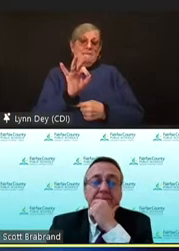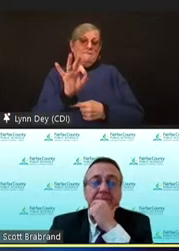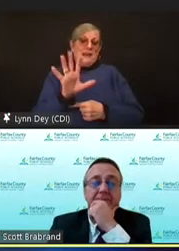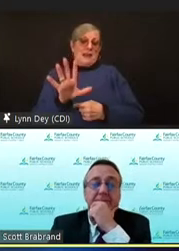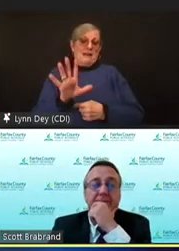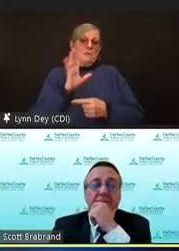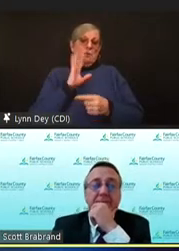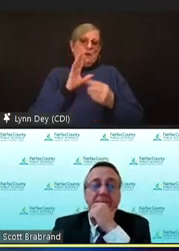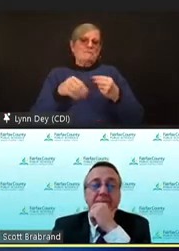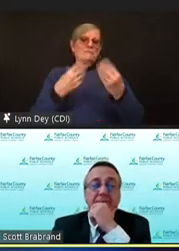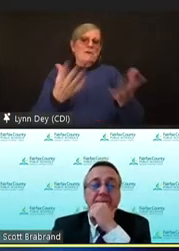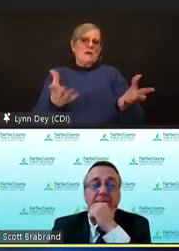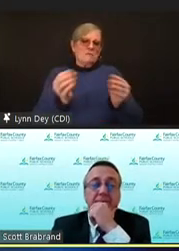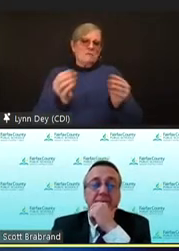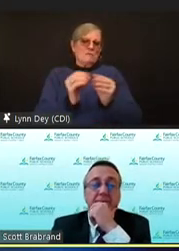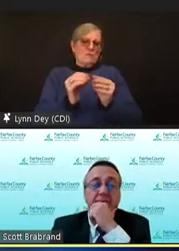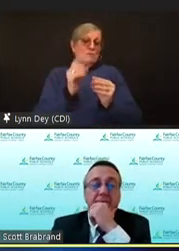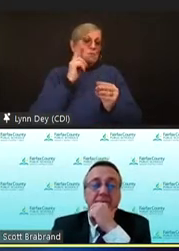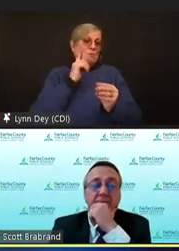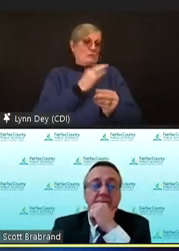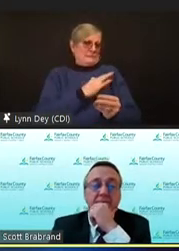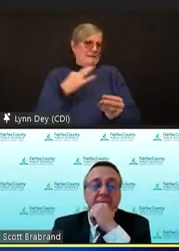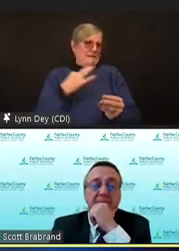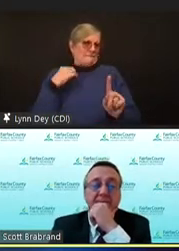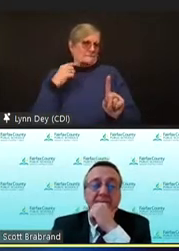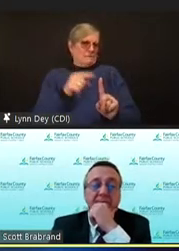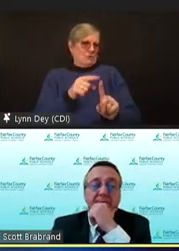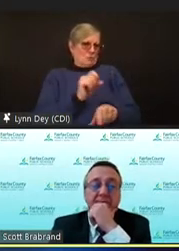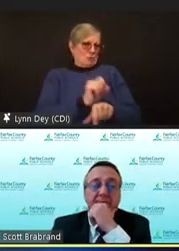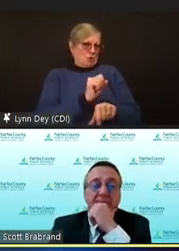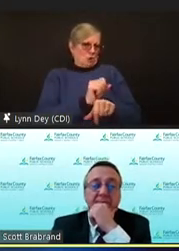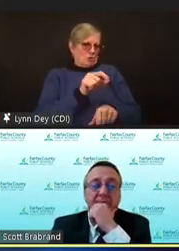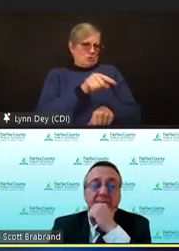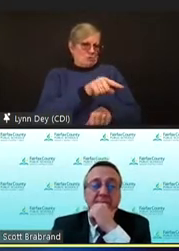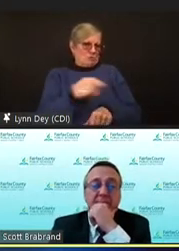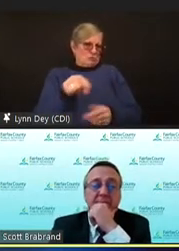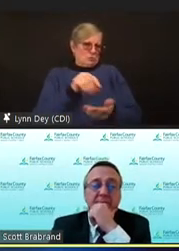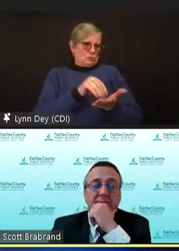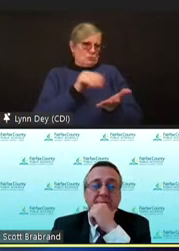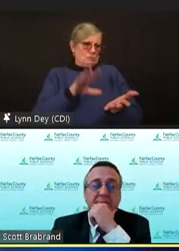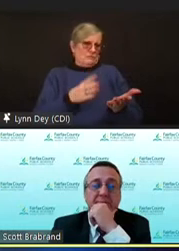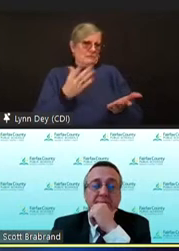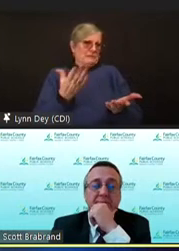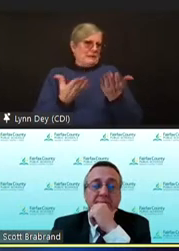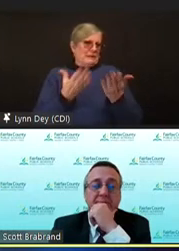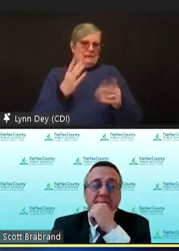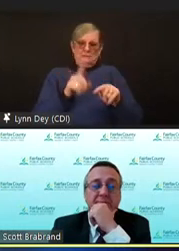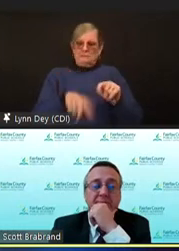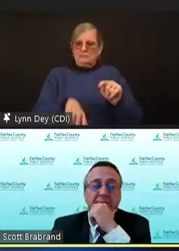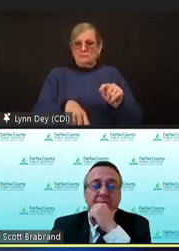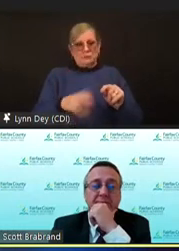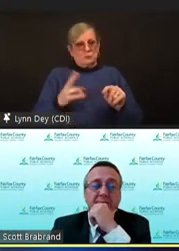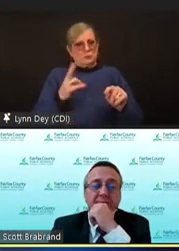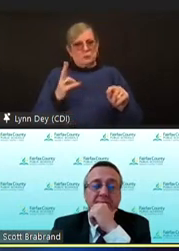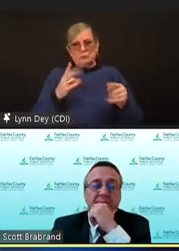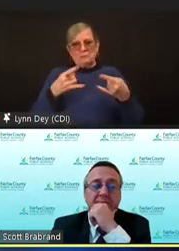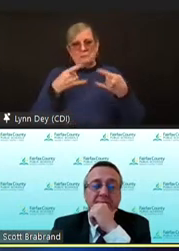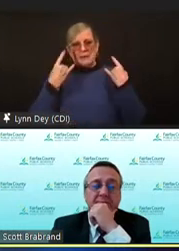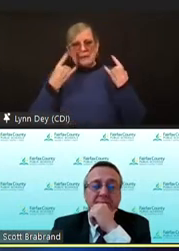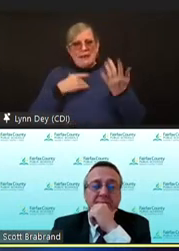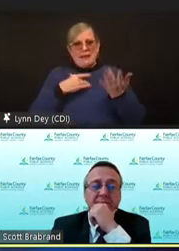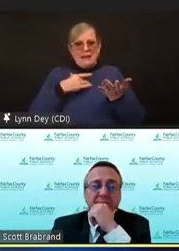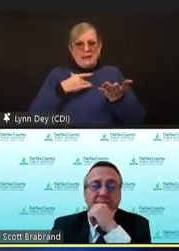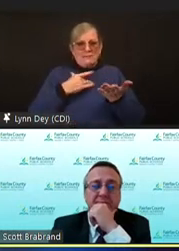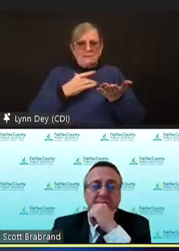of staff persons who work with students who potentially can't wear masks and have those medical mask exemptions and have some